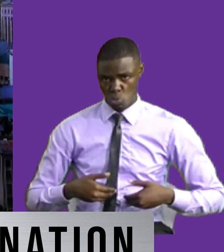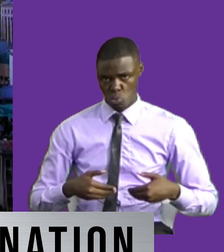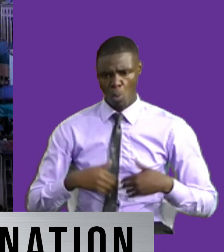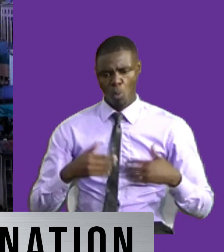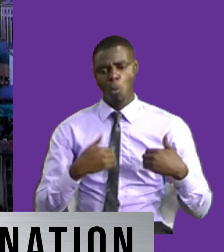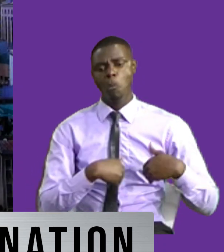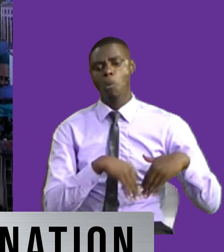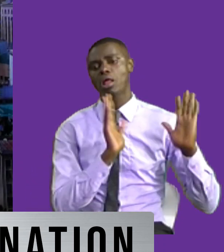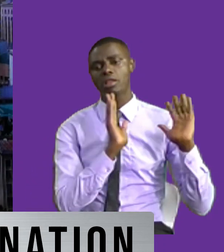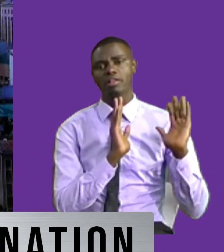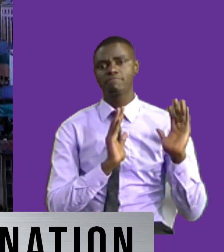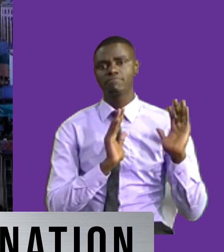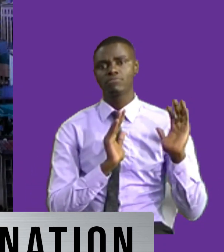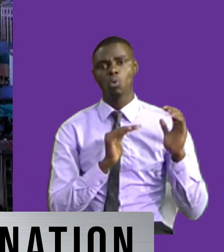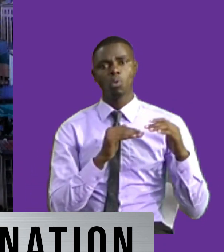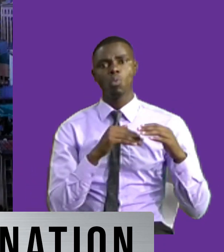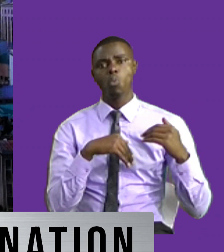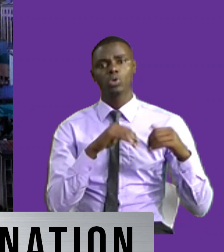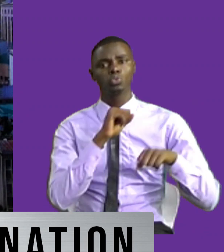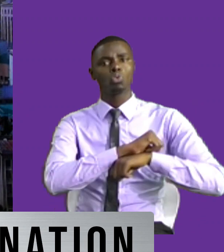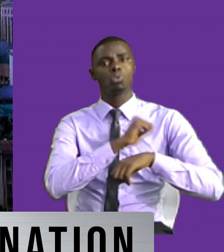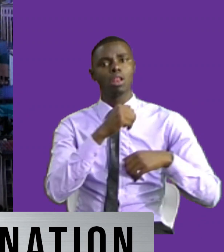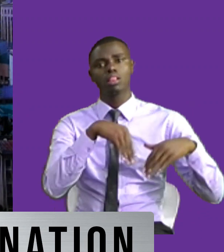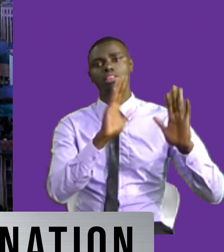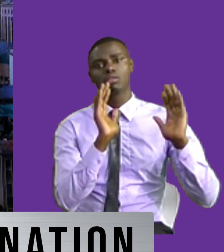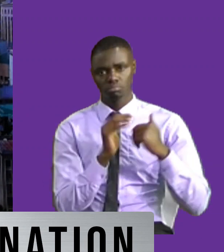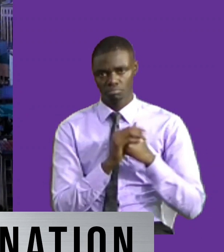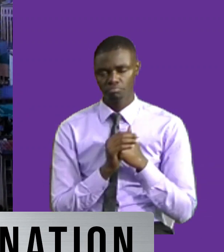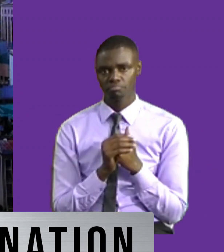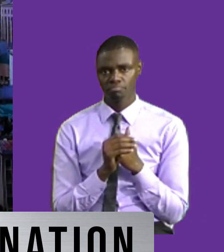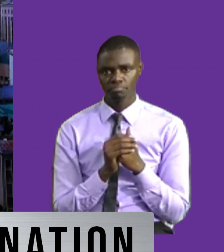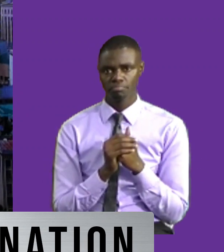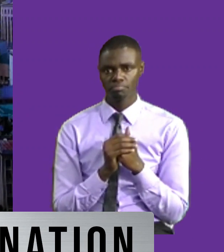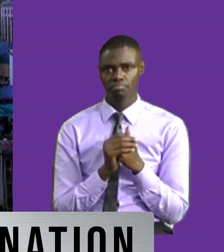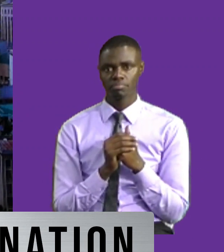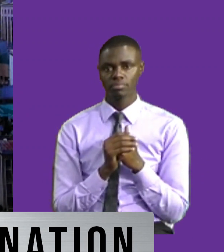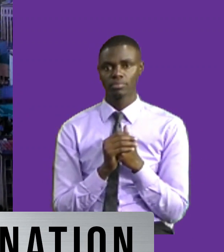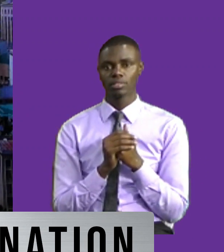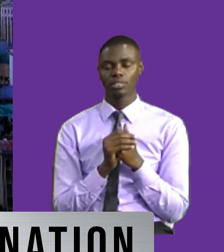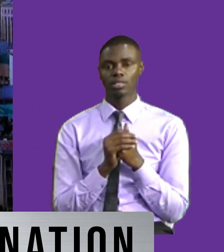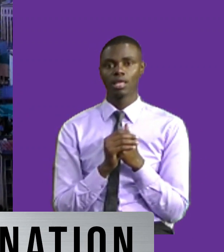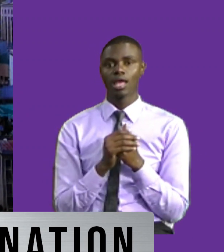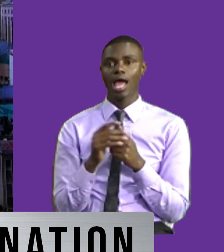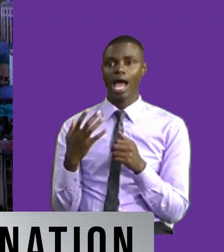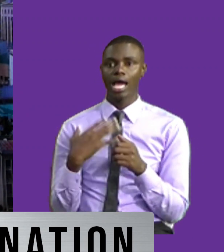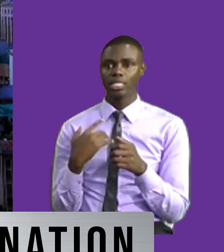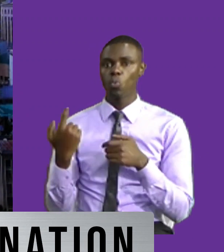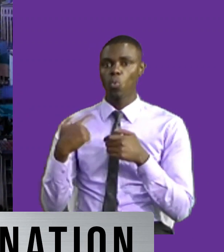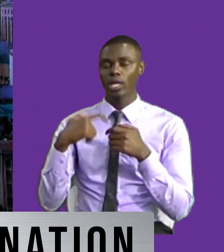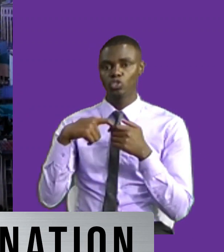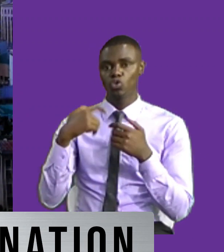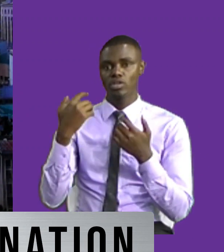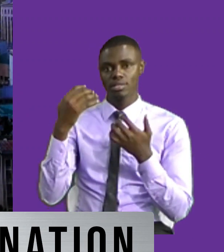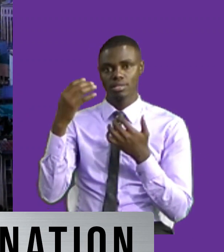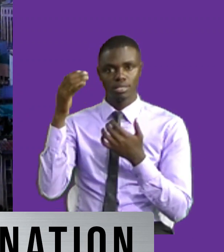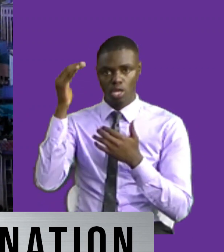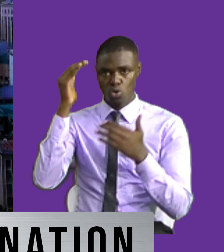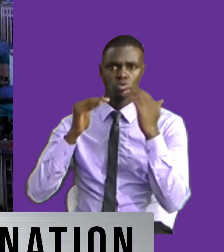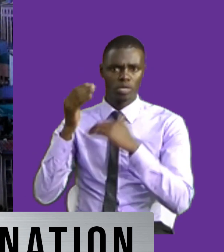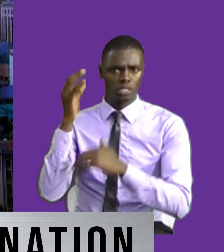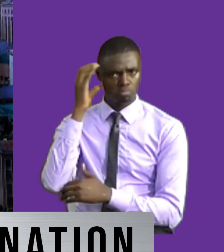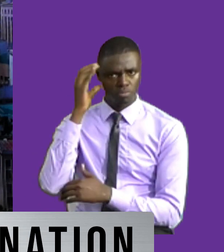leaving schools, we're just about to go for break, and they are going to join tertiary institutions. Yes. It